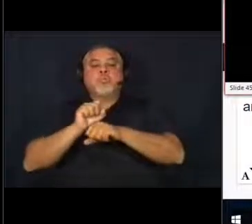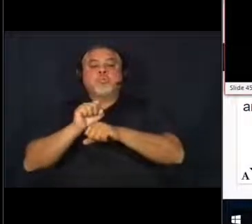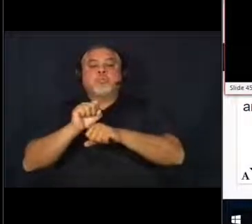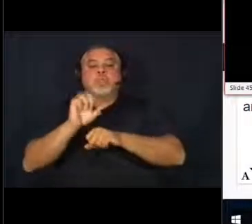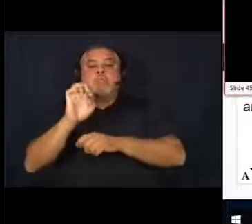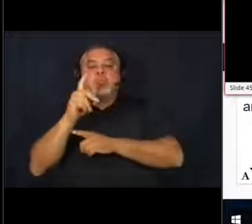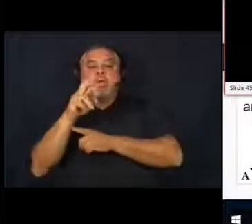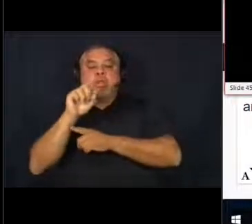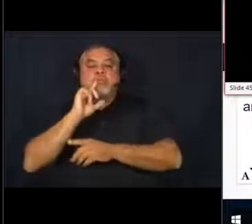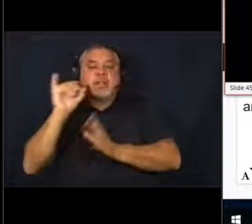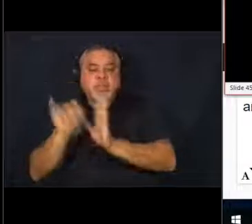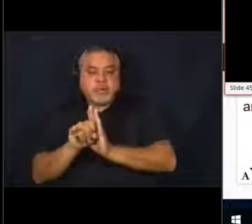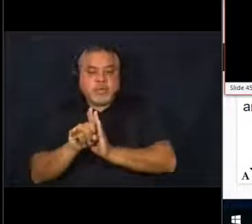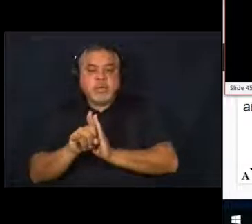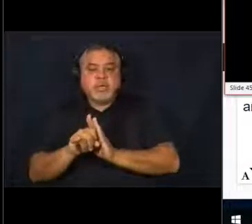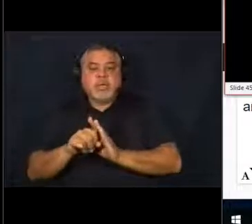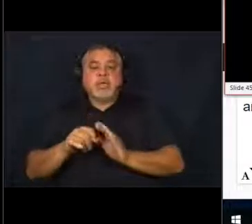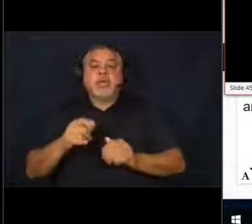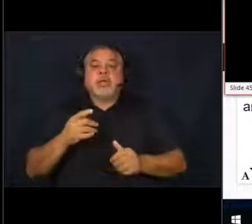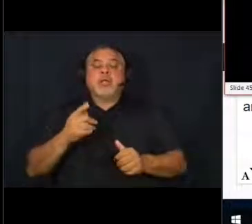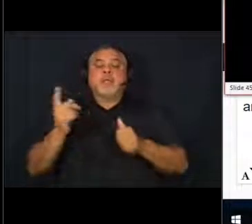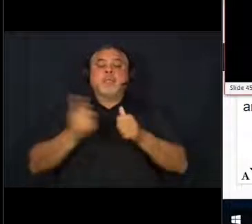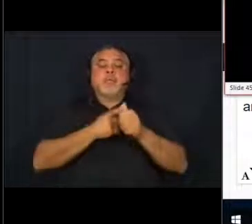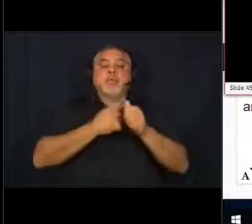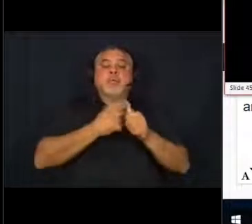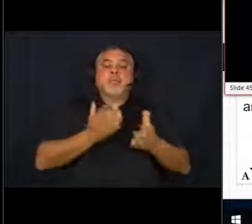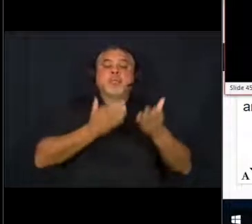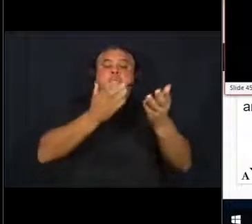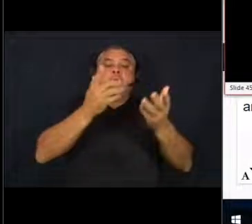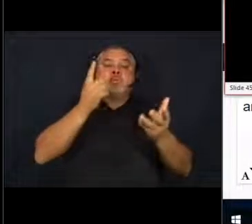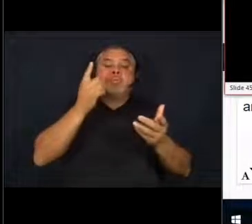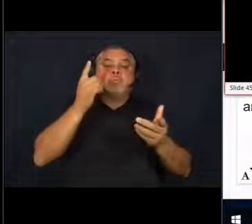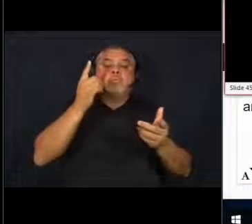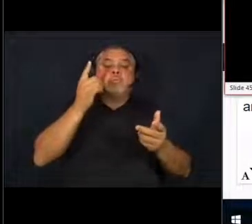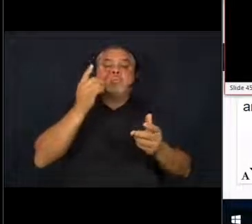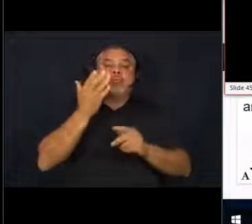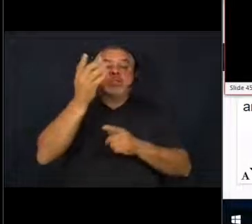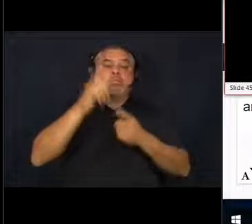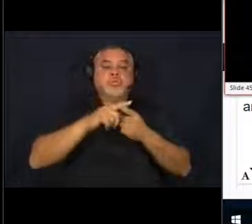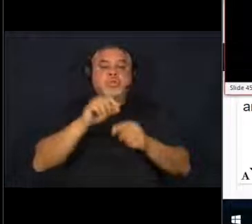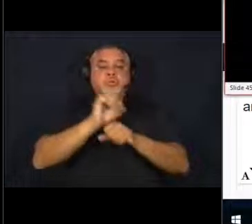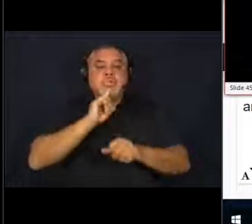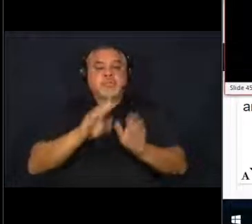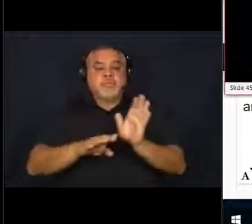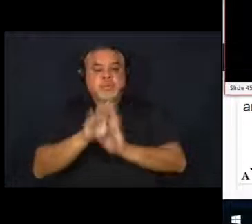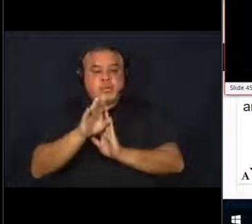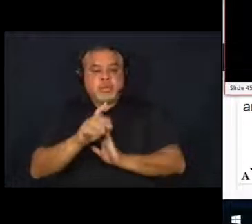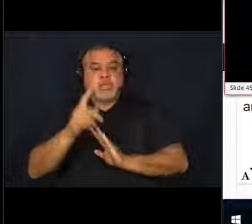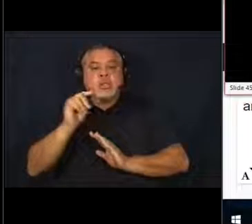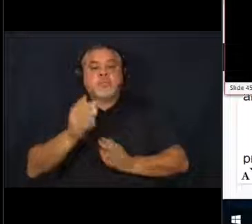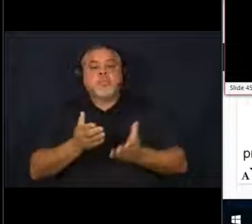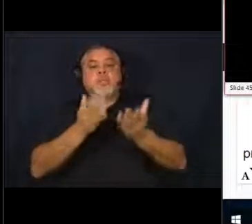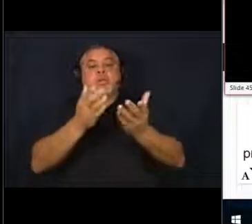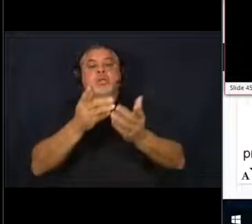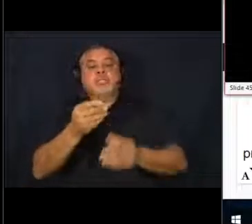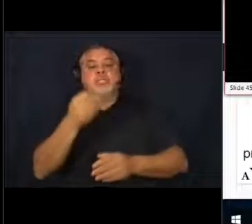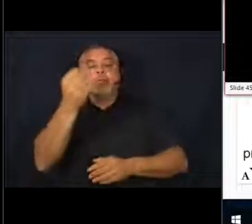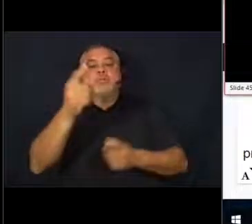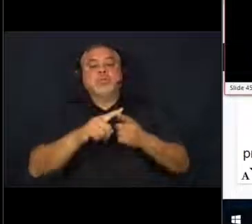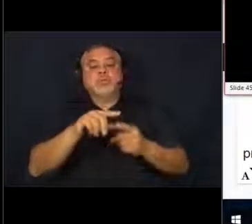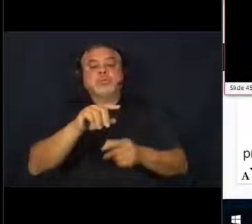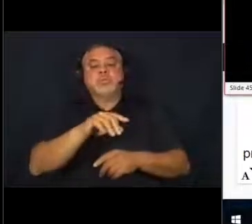identified. A preliminary proposal for presentation to the employer is developed. The proposal is presented to an employer who agrees